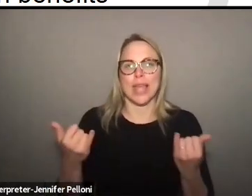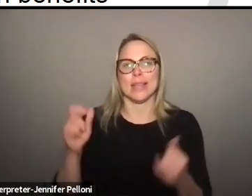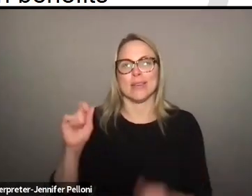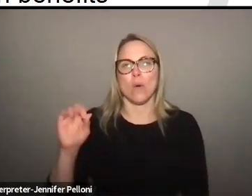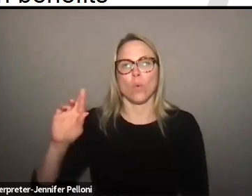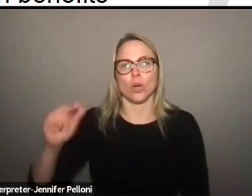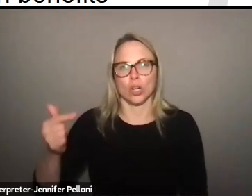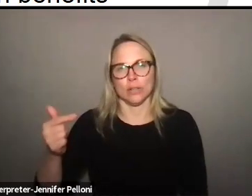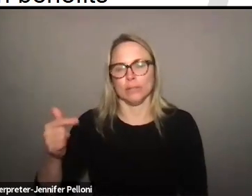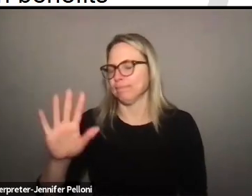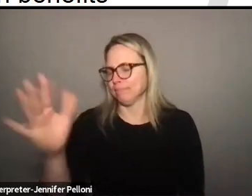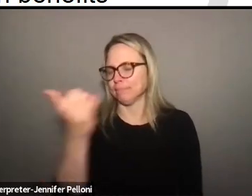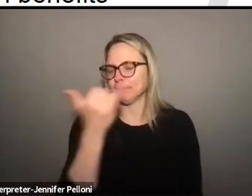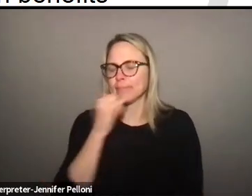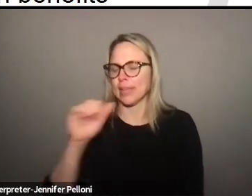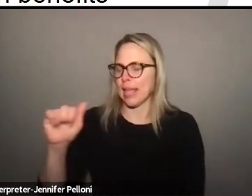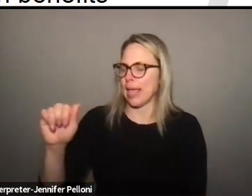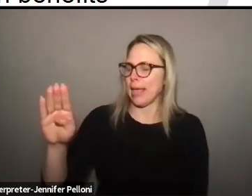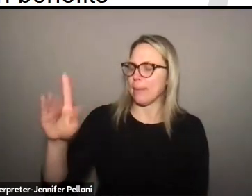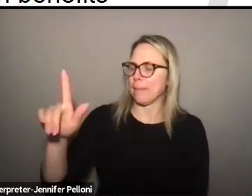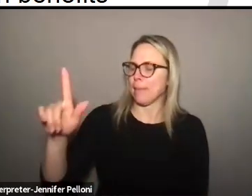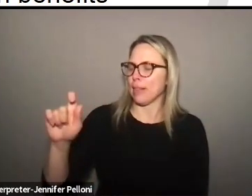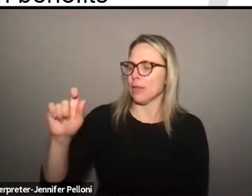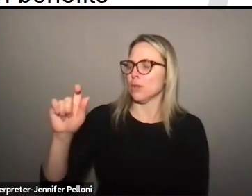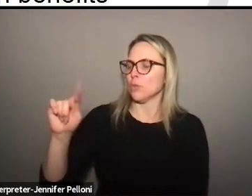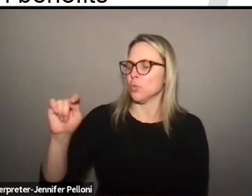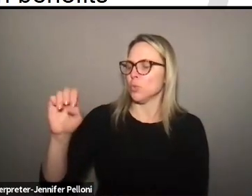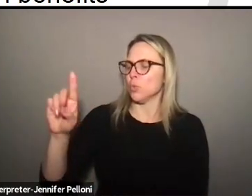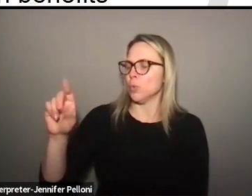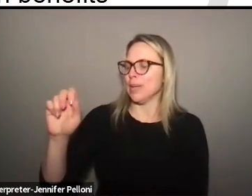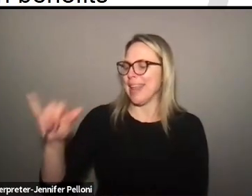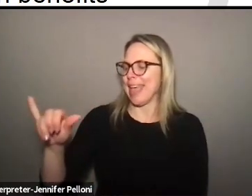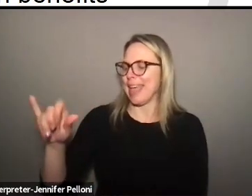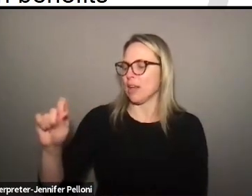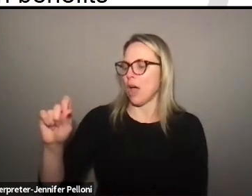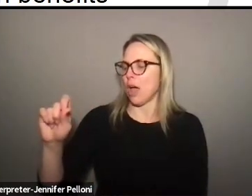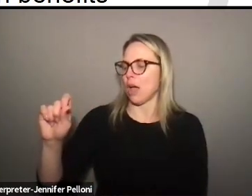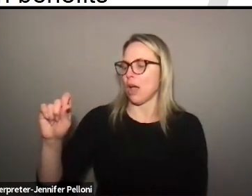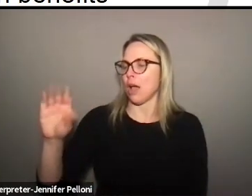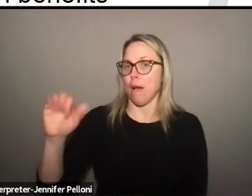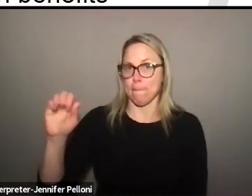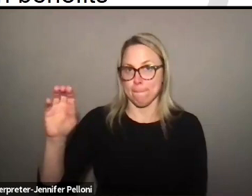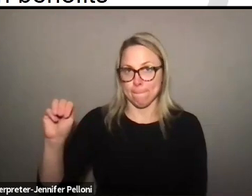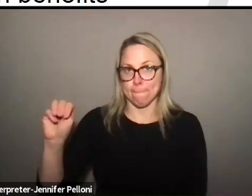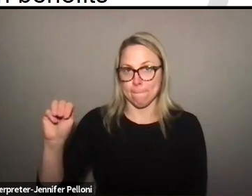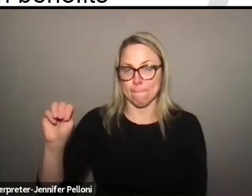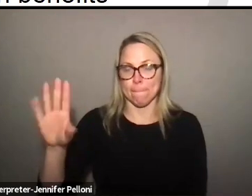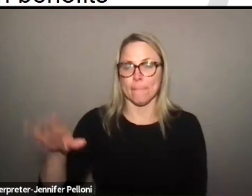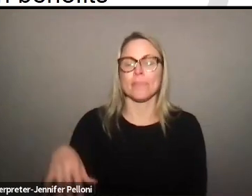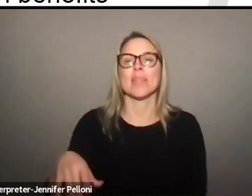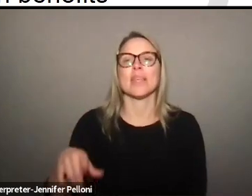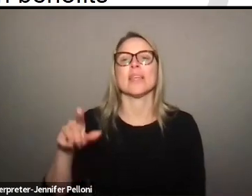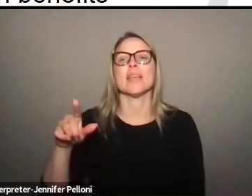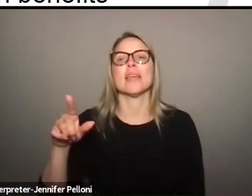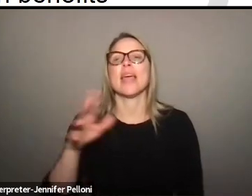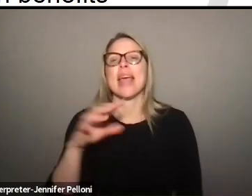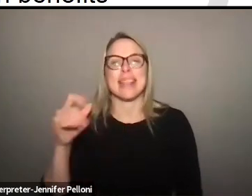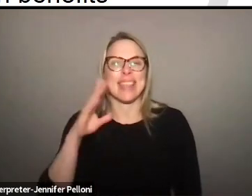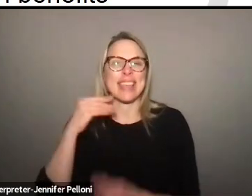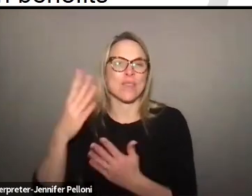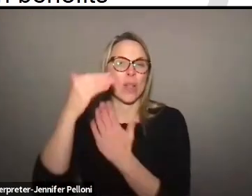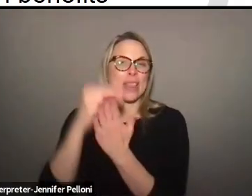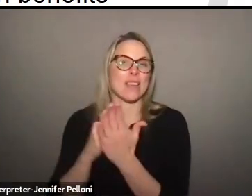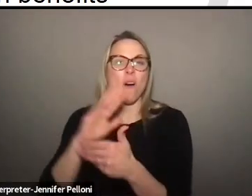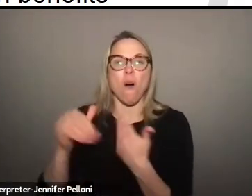abletoday.org. I'm sorry, abletoday.com. And it provides you with the list of all 47